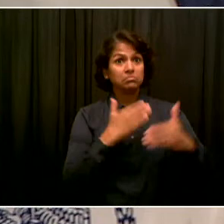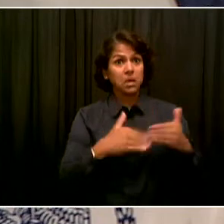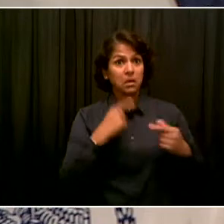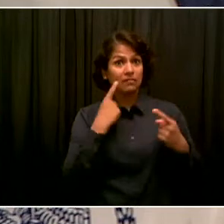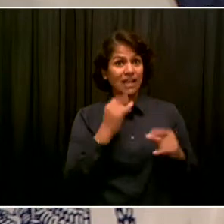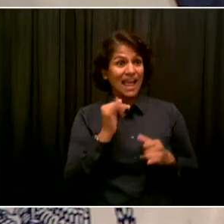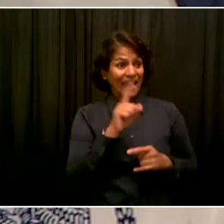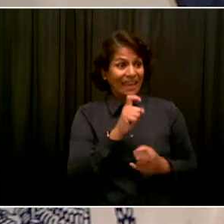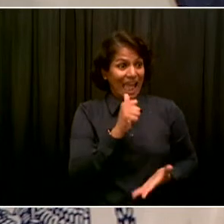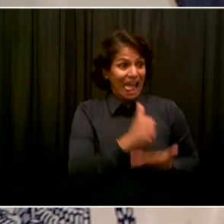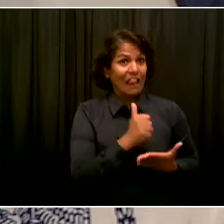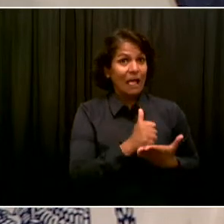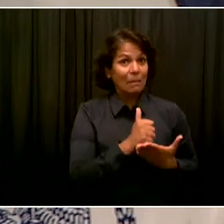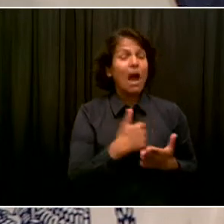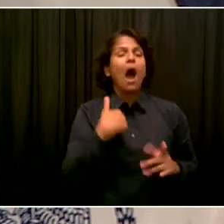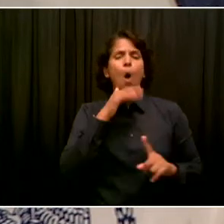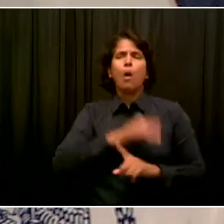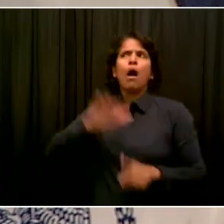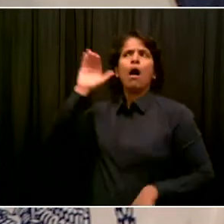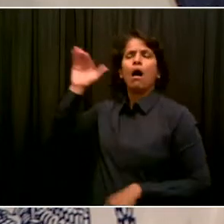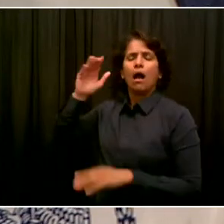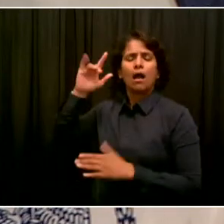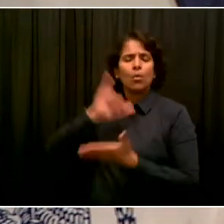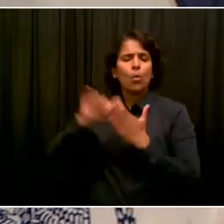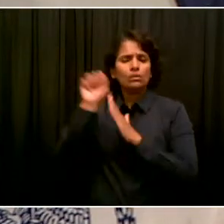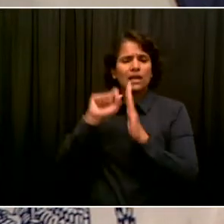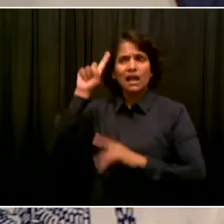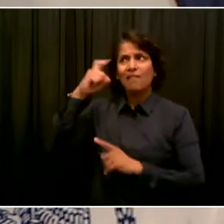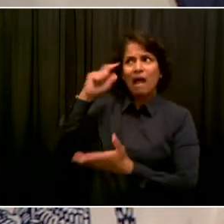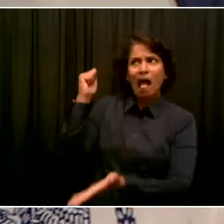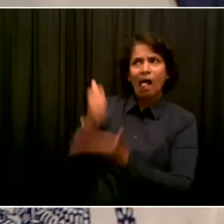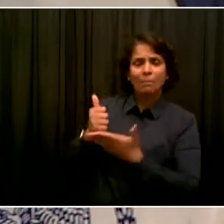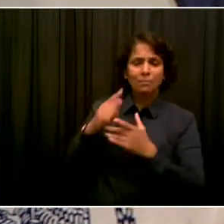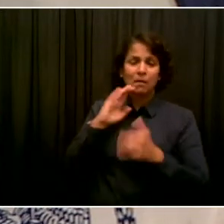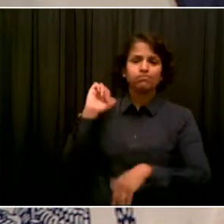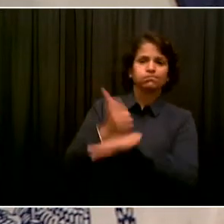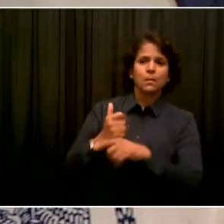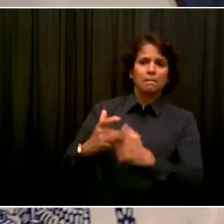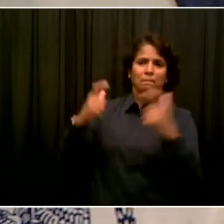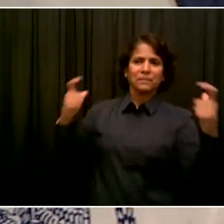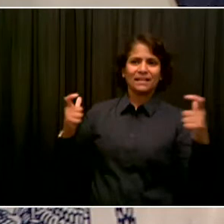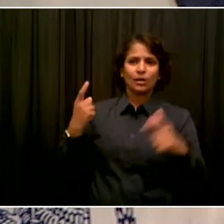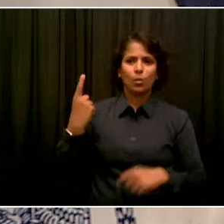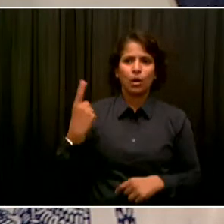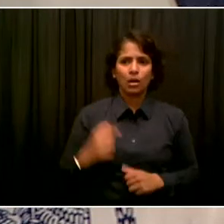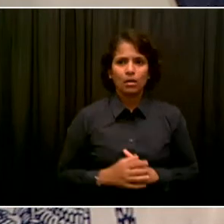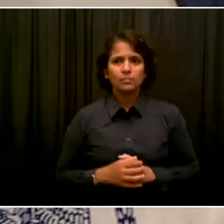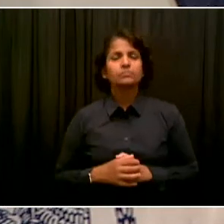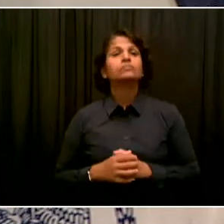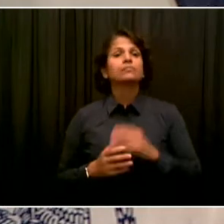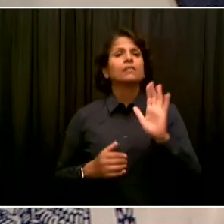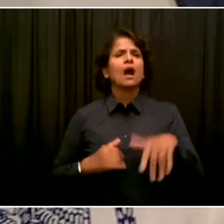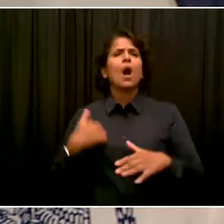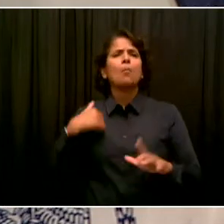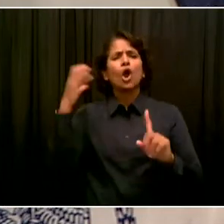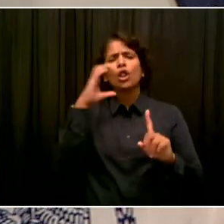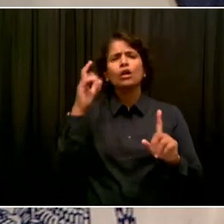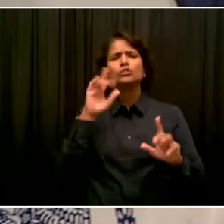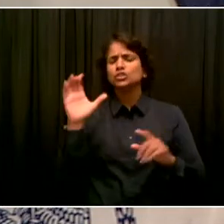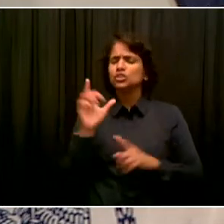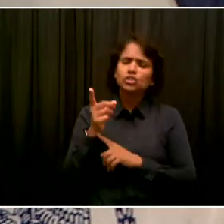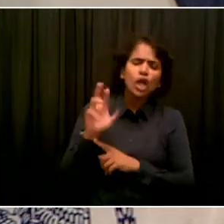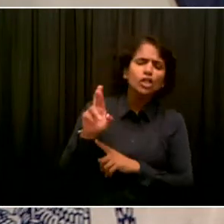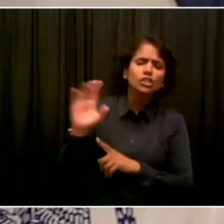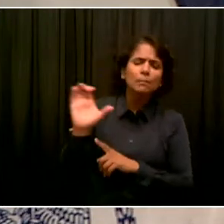we'll get direct response from the two people who have the best perspective on whether they see a need for those mass sites in the